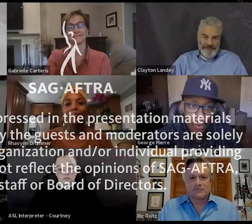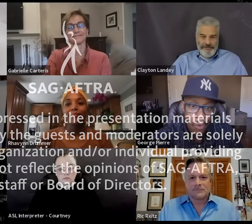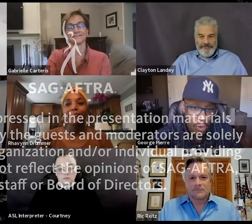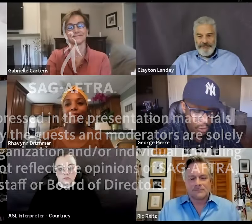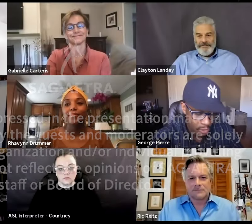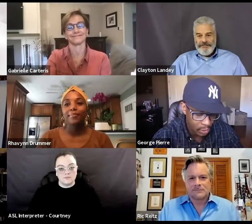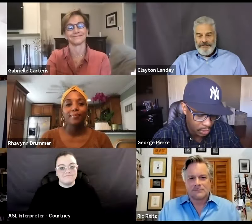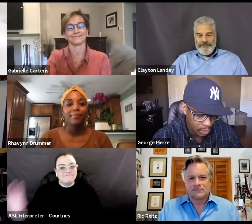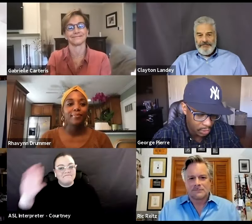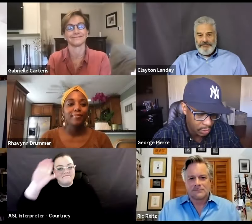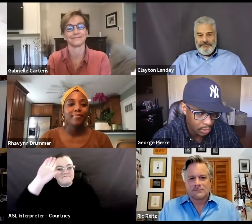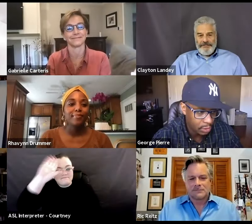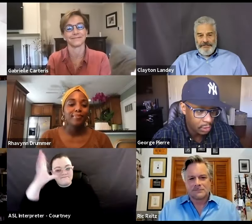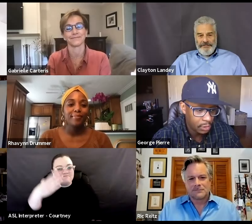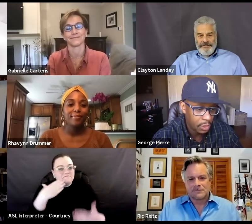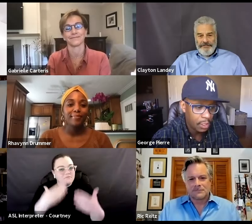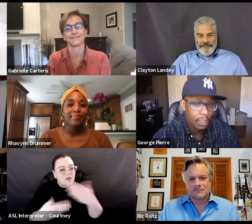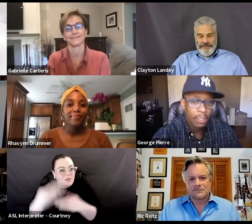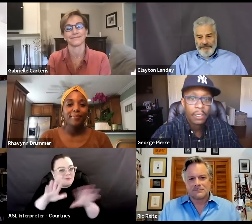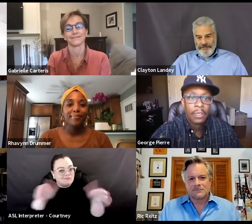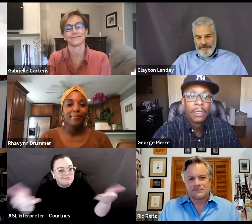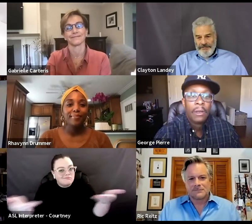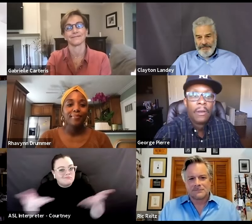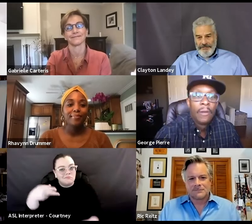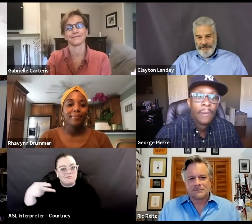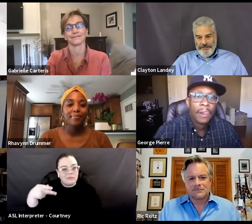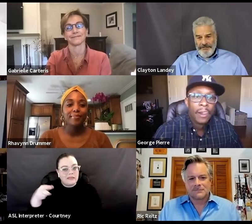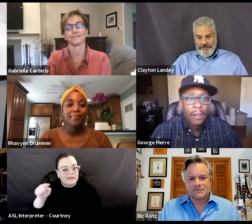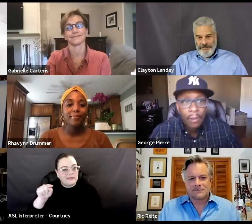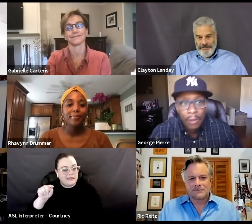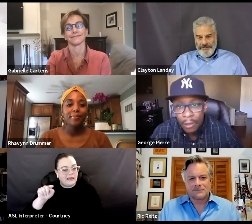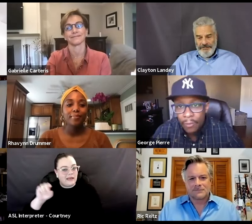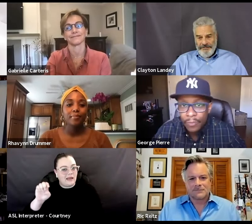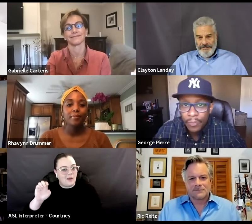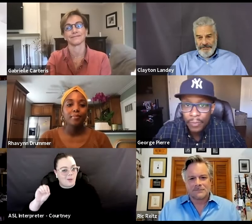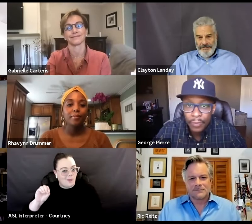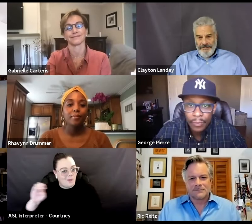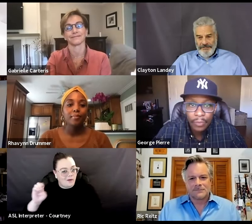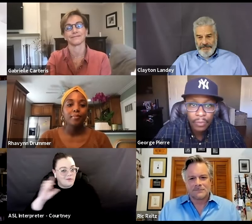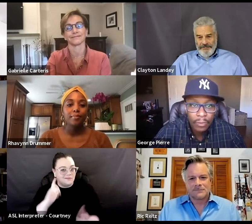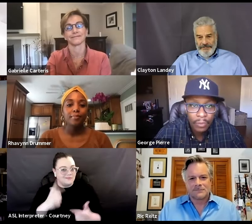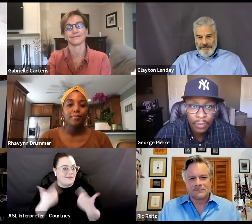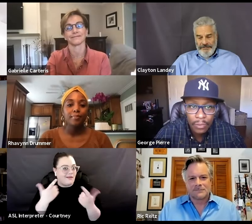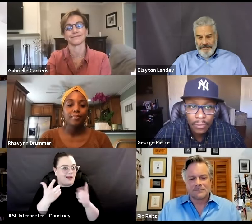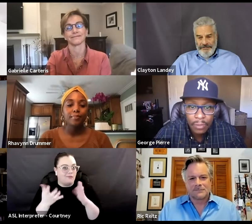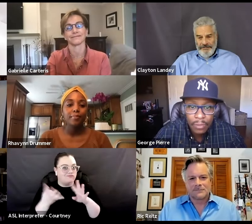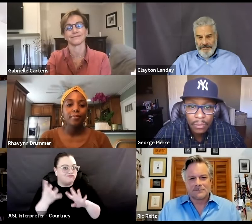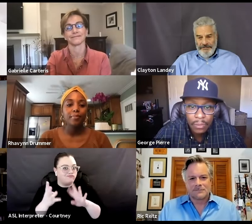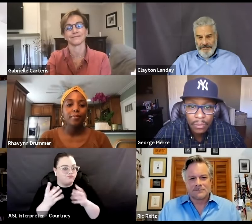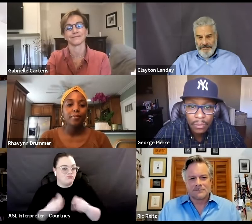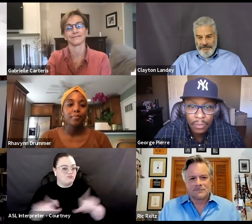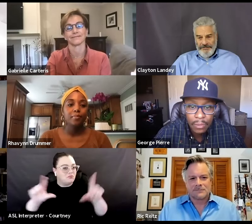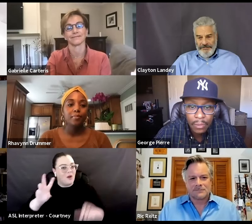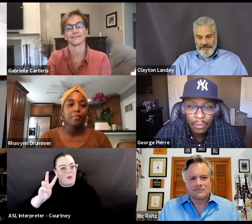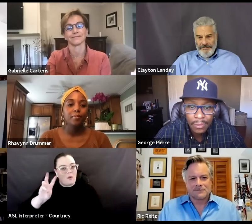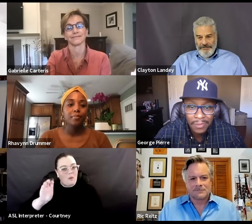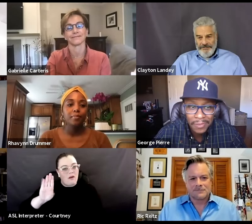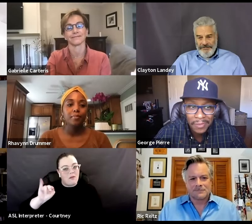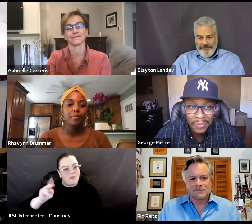good morning and welcome to the PTEOE live stream webinar, Spotlight